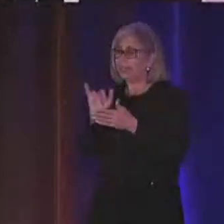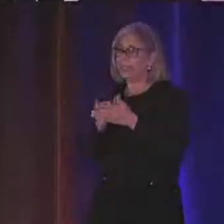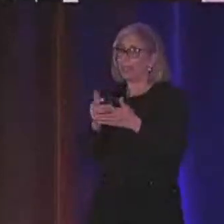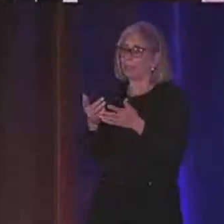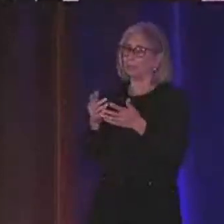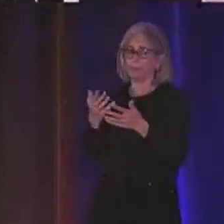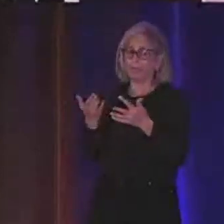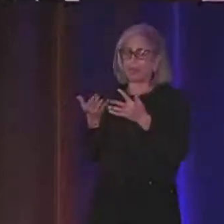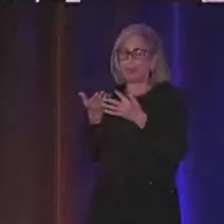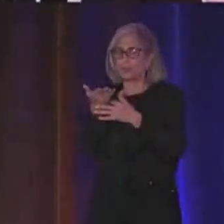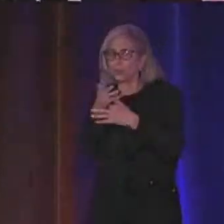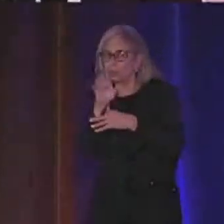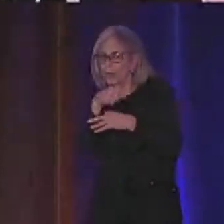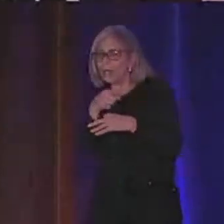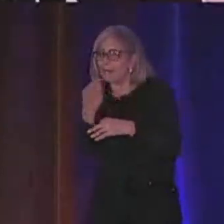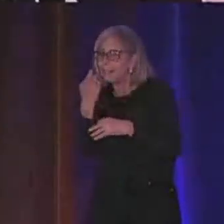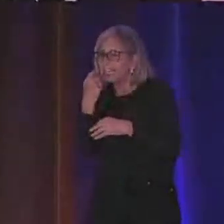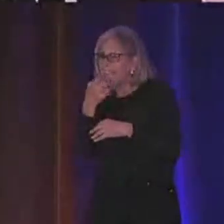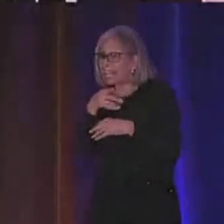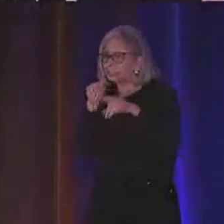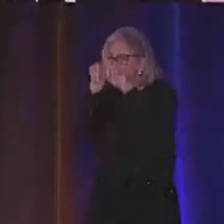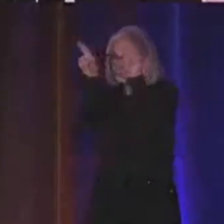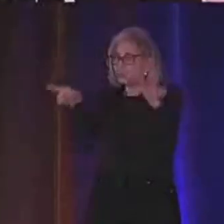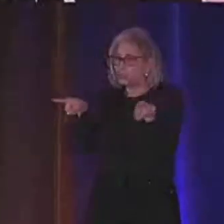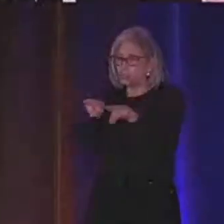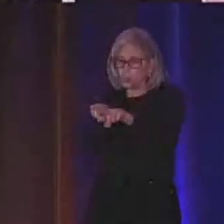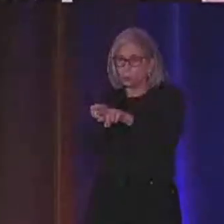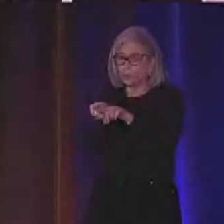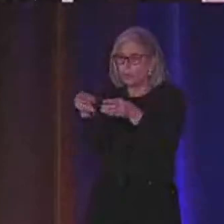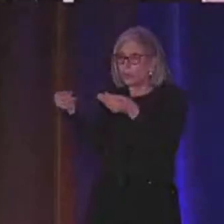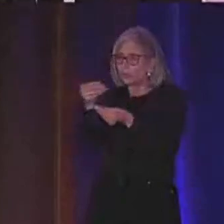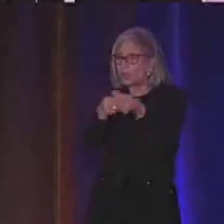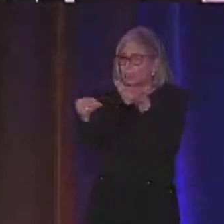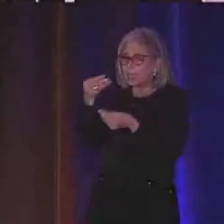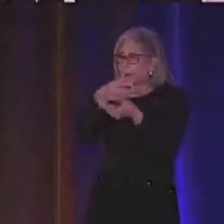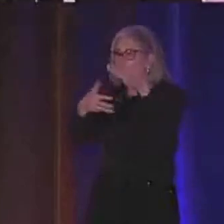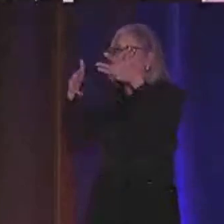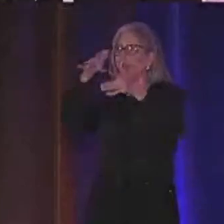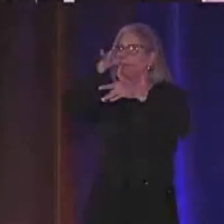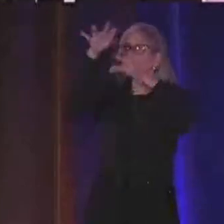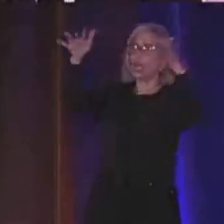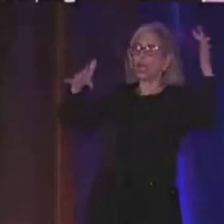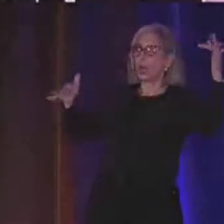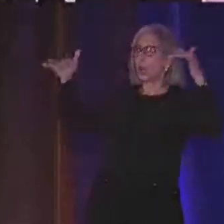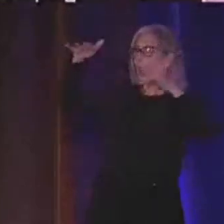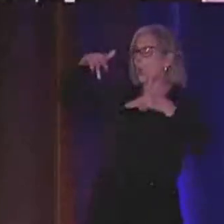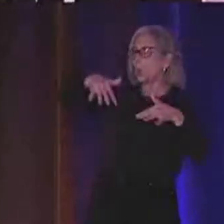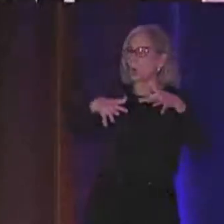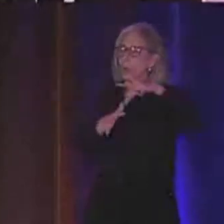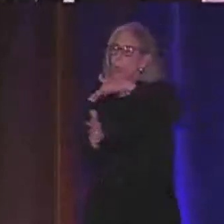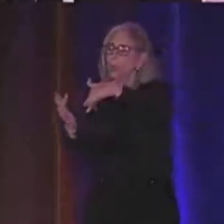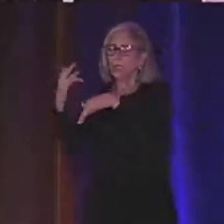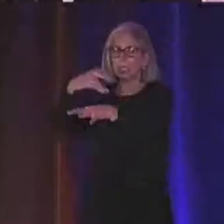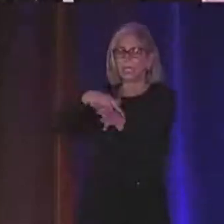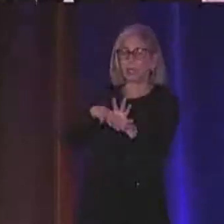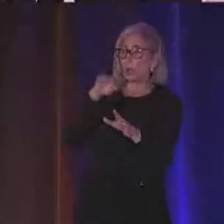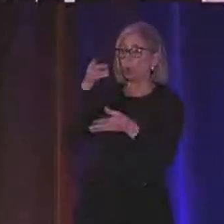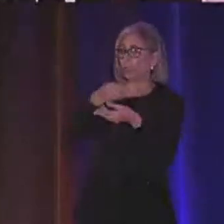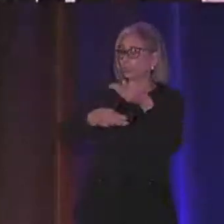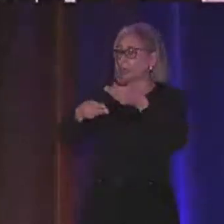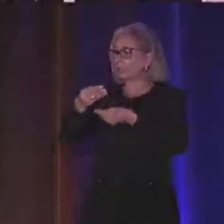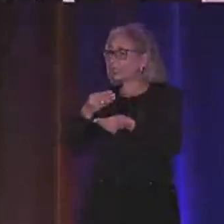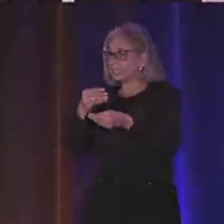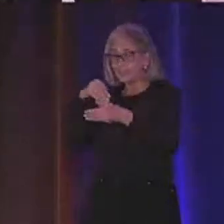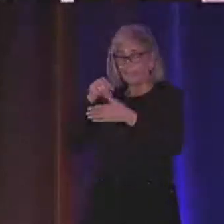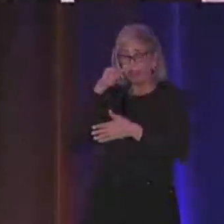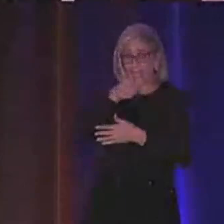of coming through, right? This glass cube, the transactions floating into it. When the transactions are in